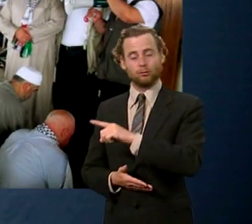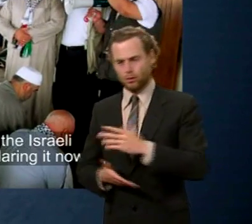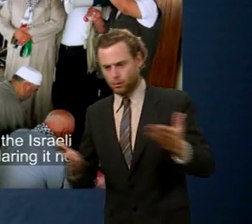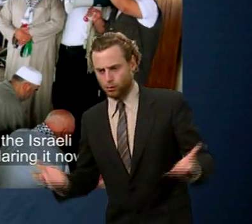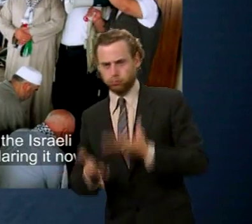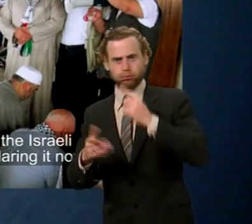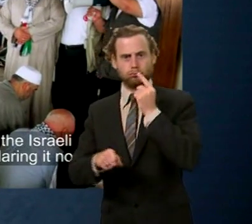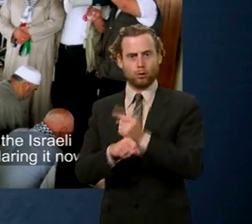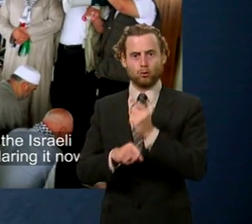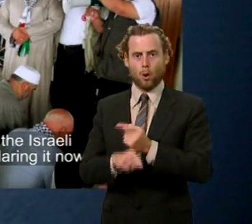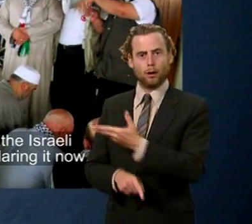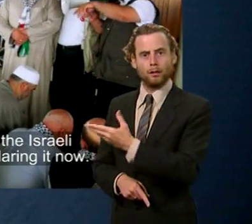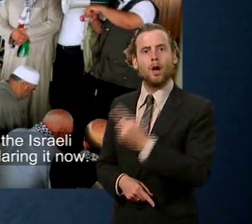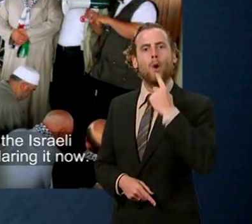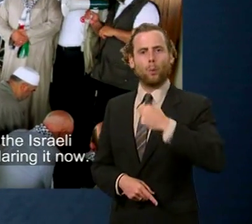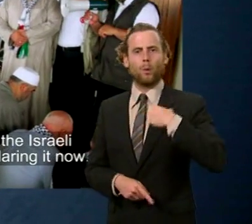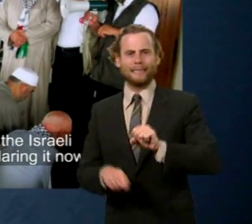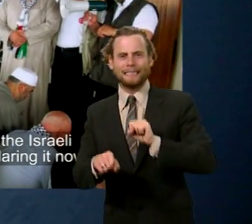rhetoric.